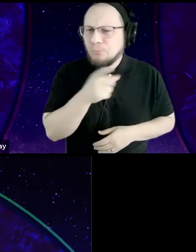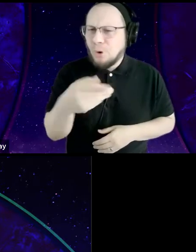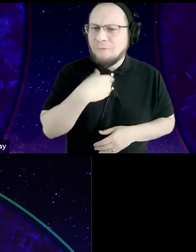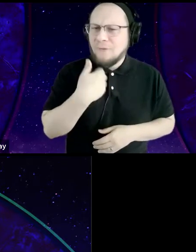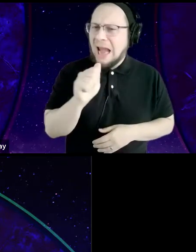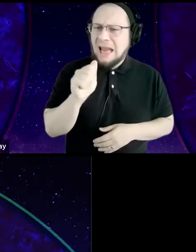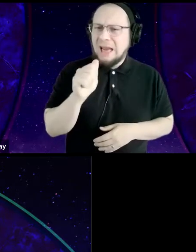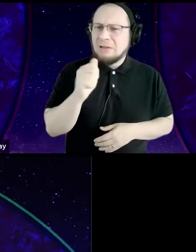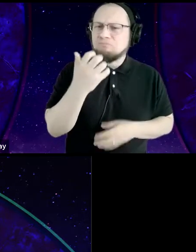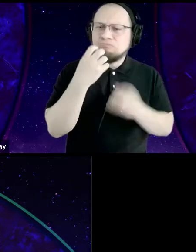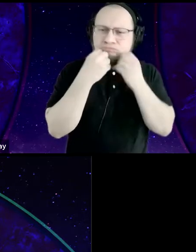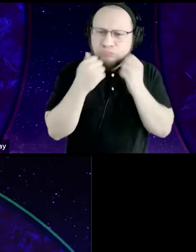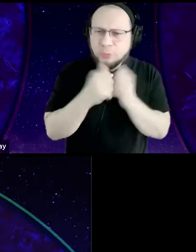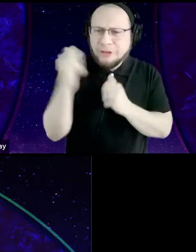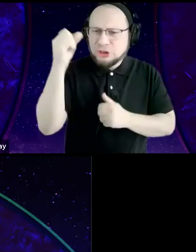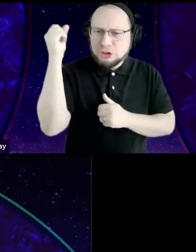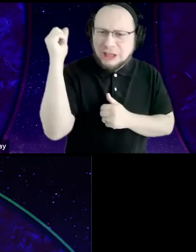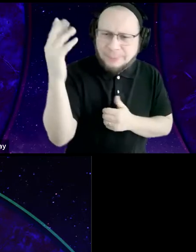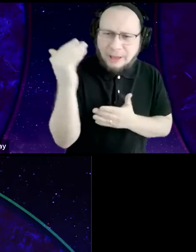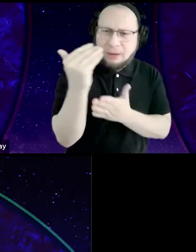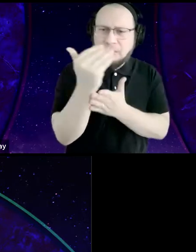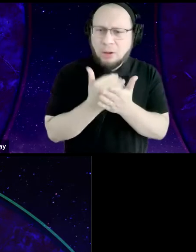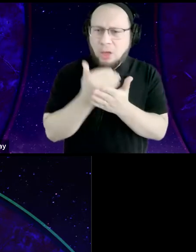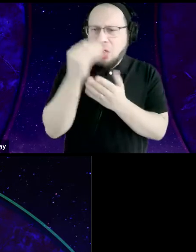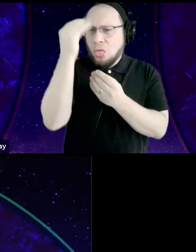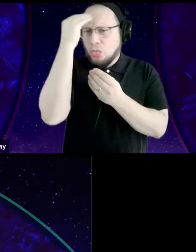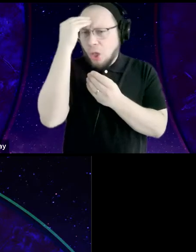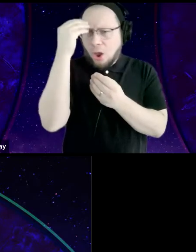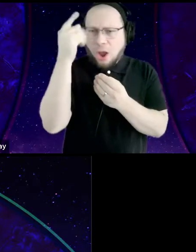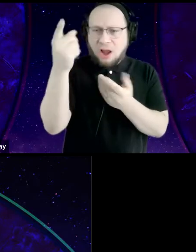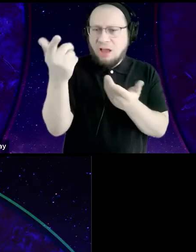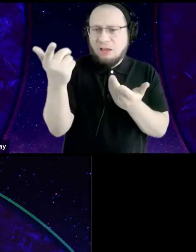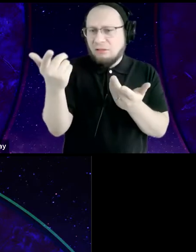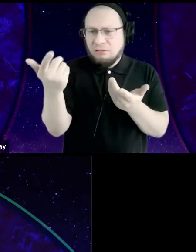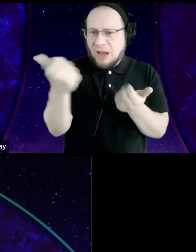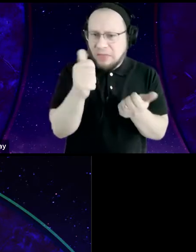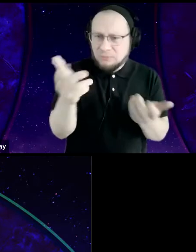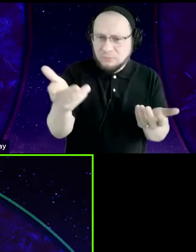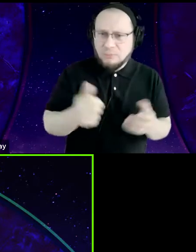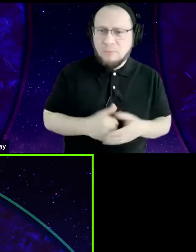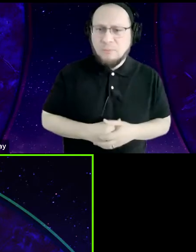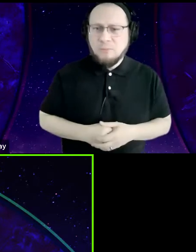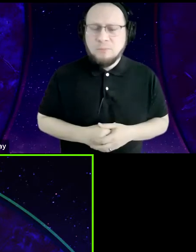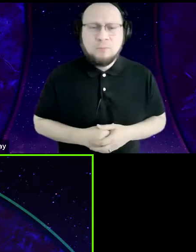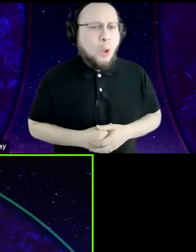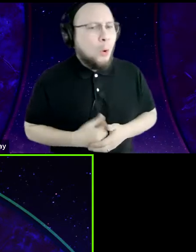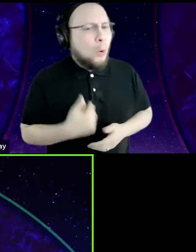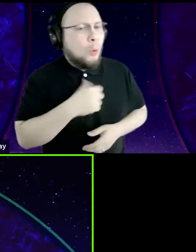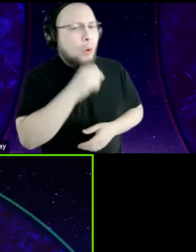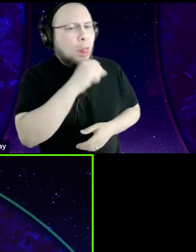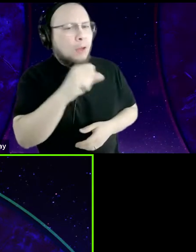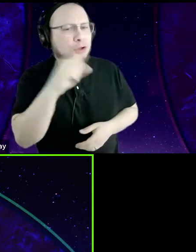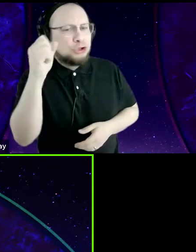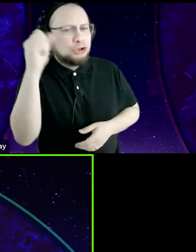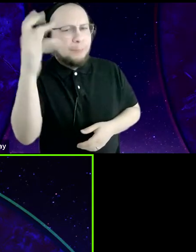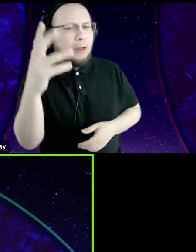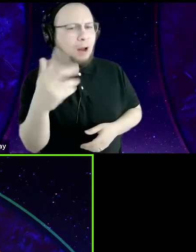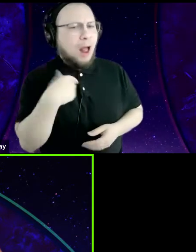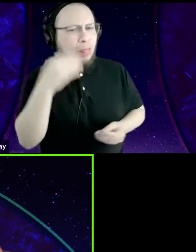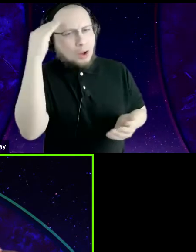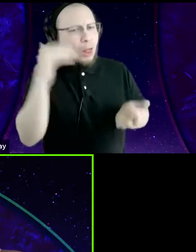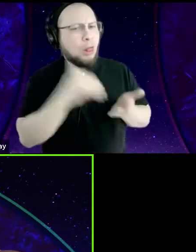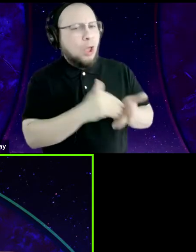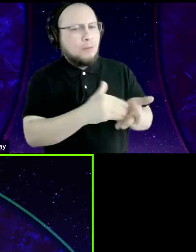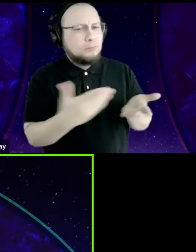with Shakespeare at all? Do you have thoughts on Shakespeare? Is it something you think about at all? Oh, I love Shakespeare. I think about Shakespeare a lot.